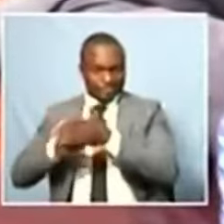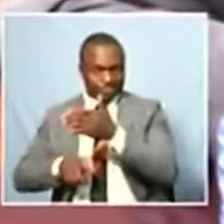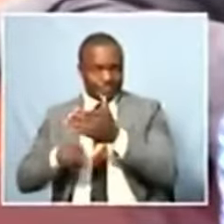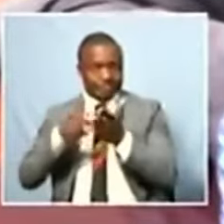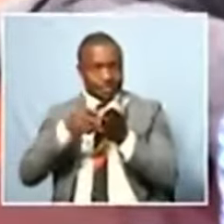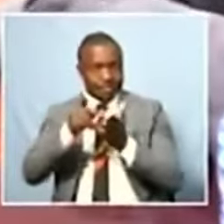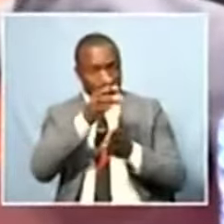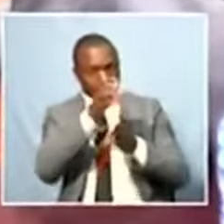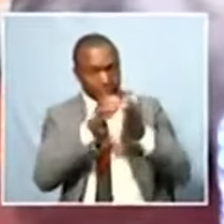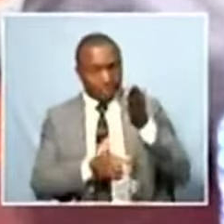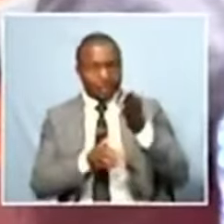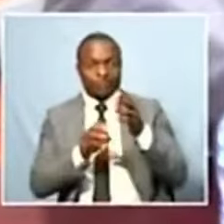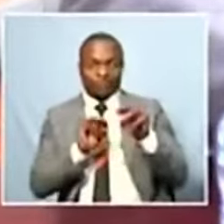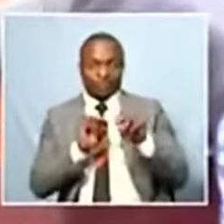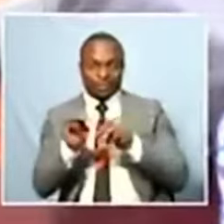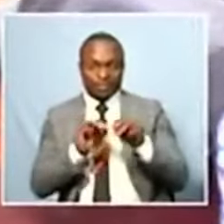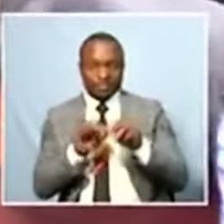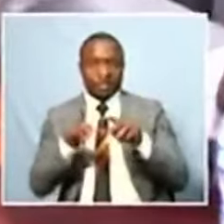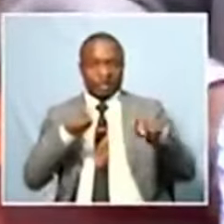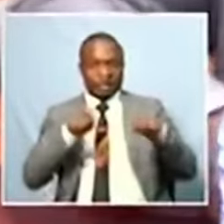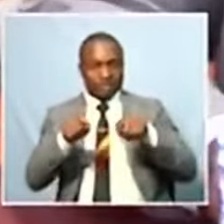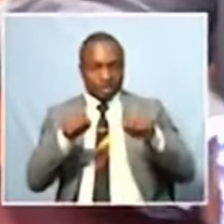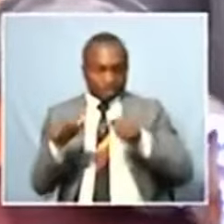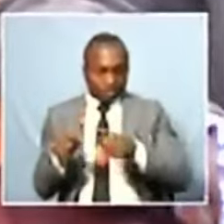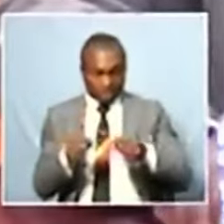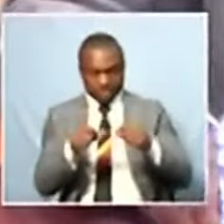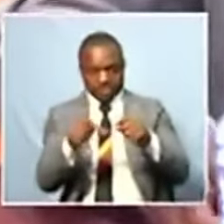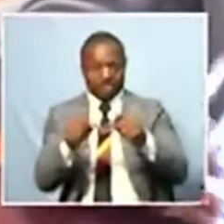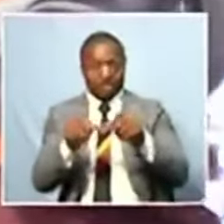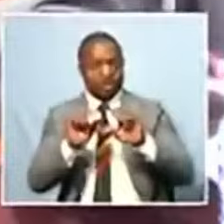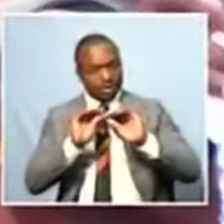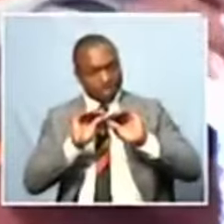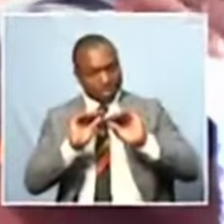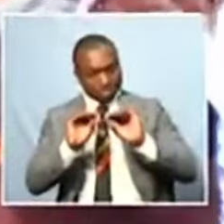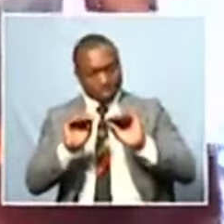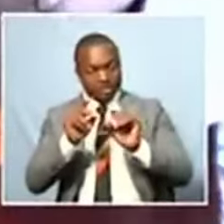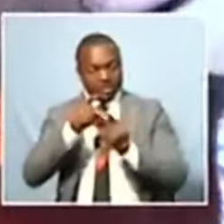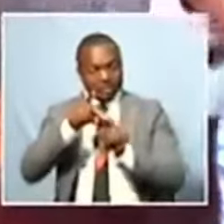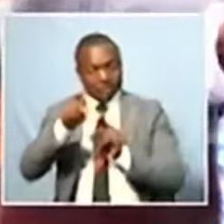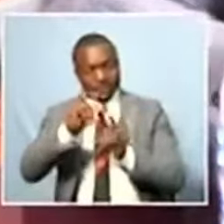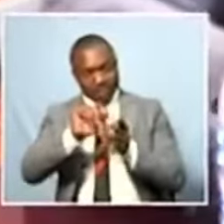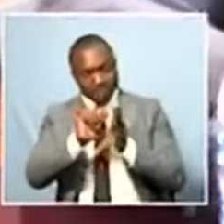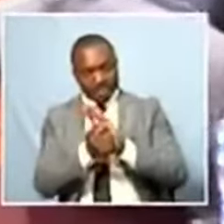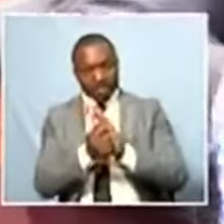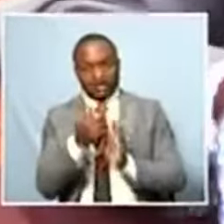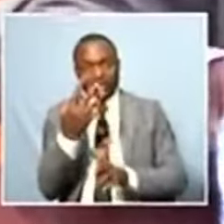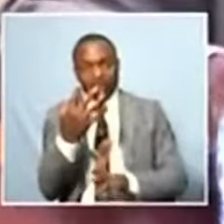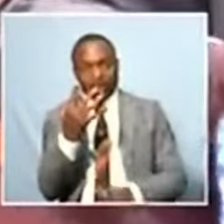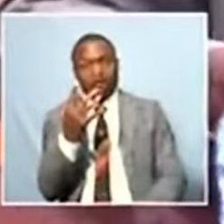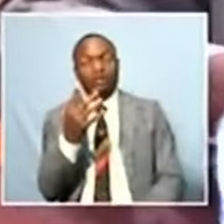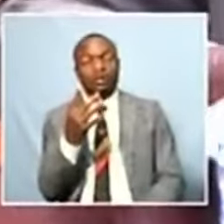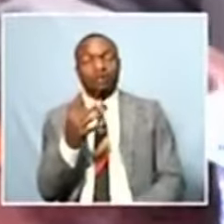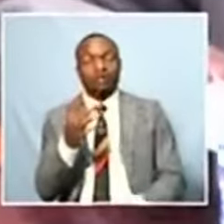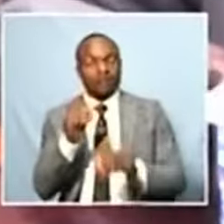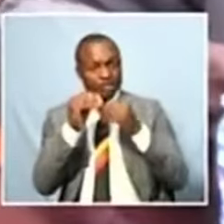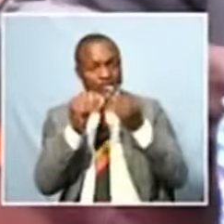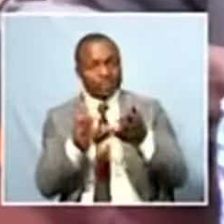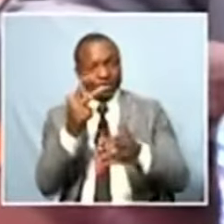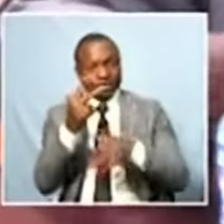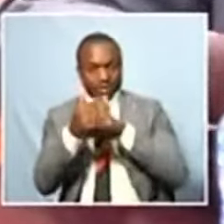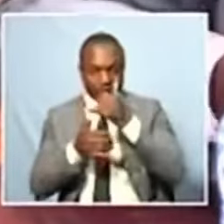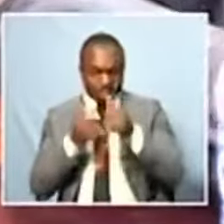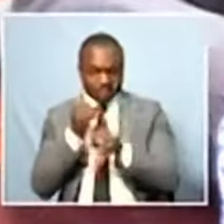payroll management control system. And the current Teaching Profession Act number 5 provides for a 3-year